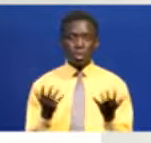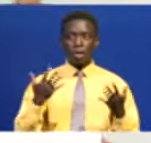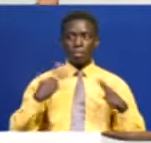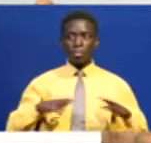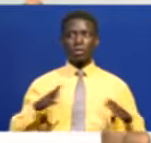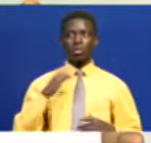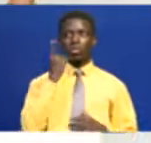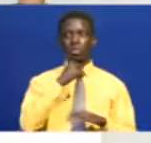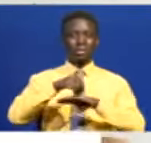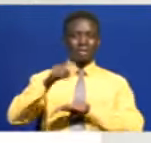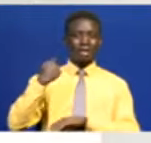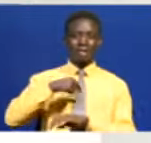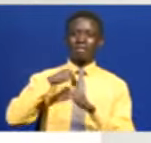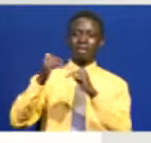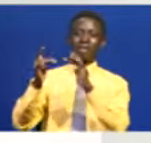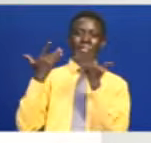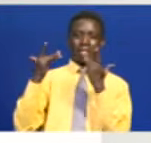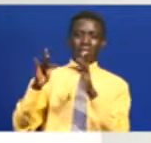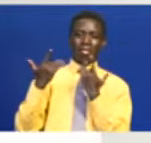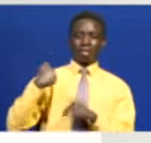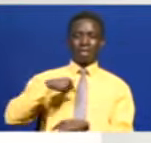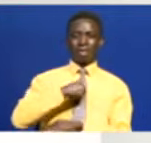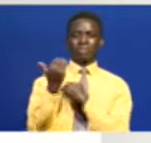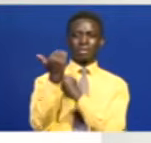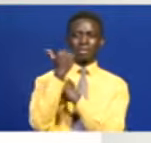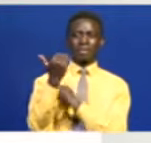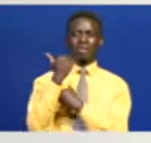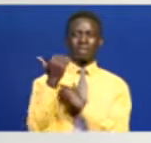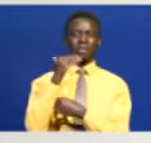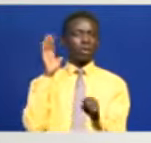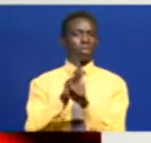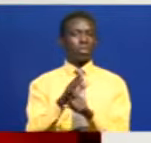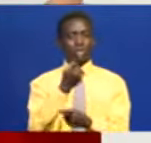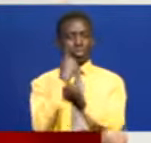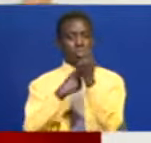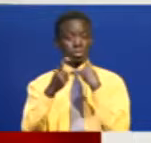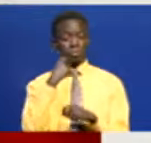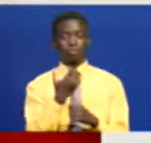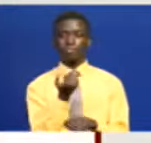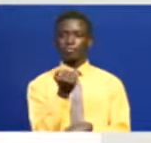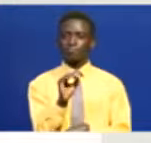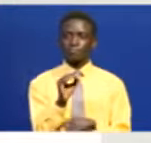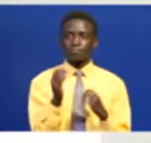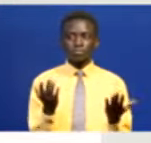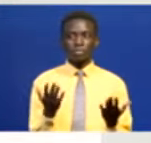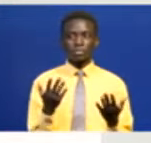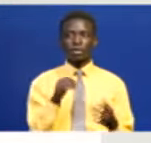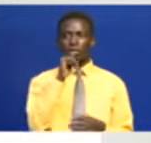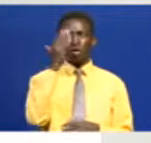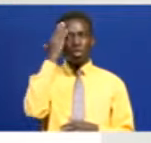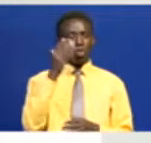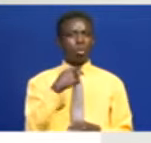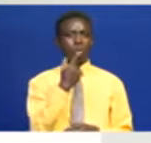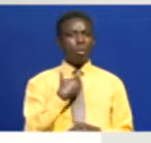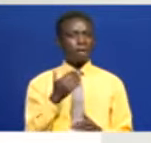have been sending us emails, they have been asking, you know, have been asking a lot of questions. So the people who are like, who want to really know